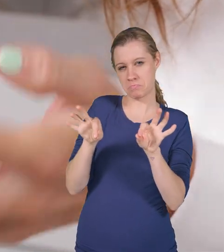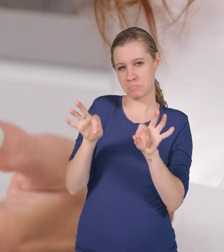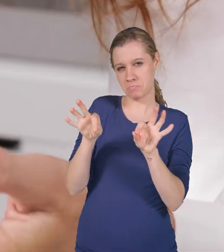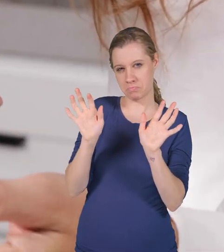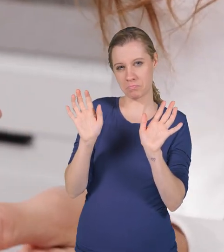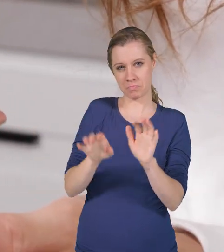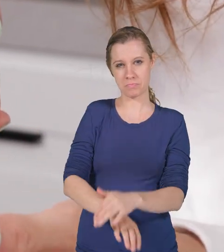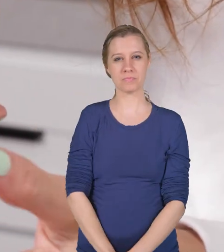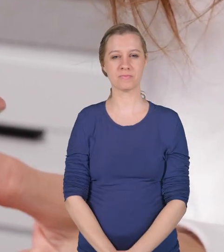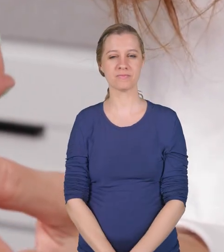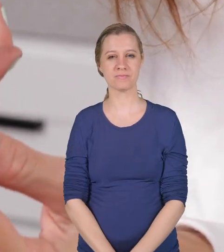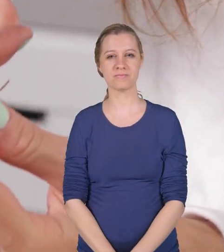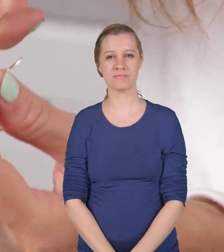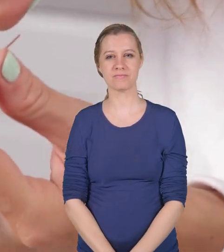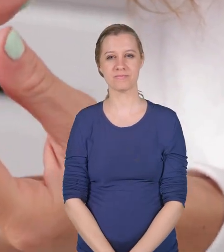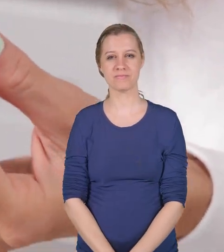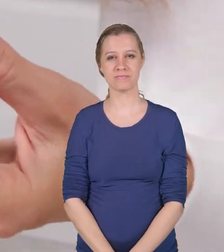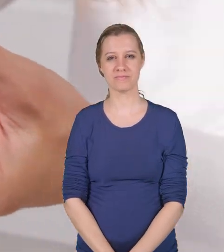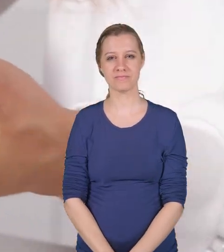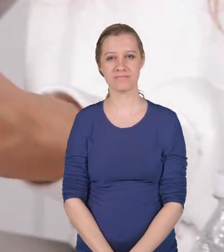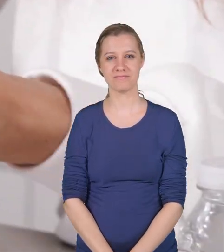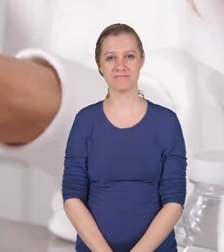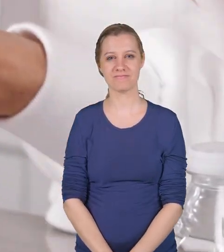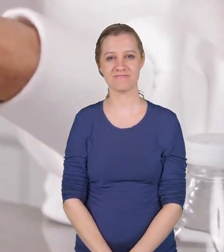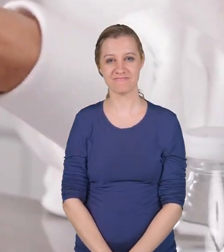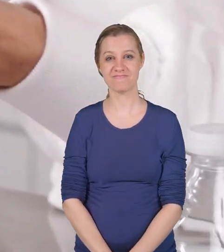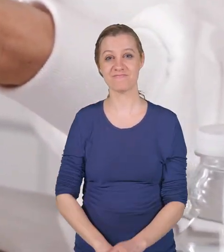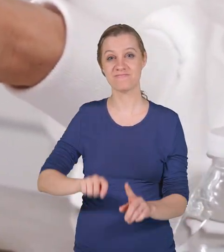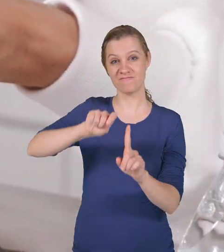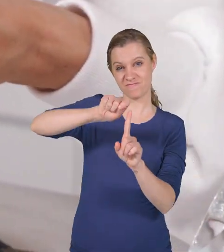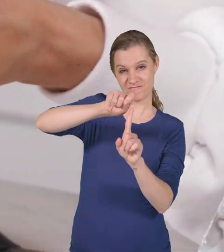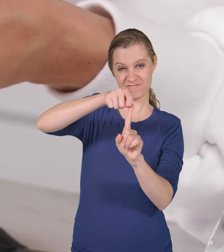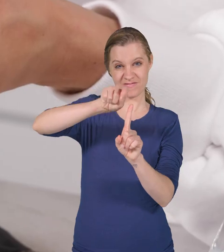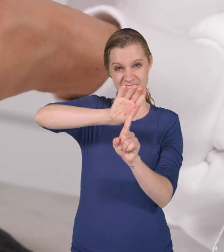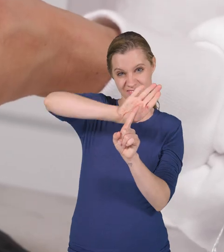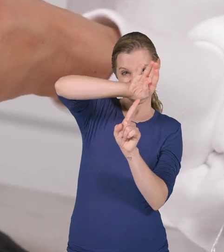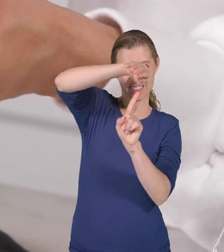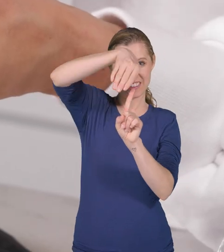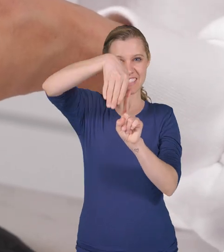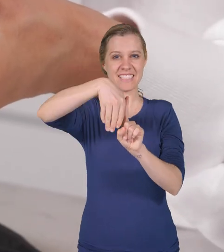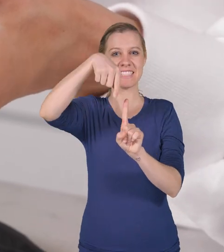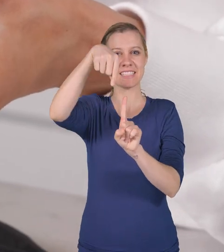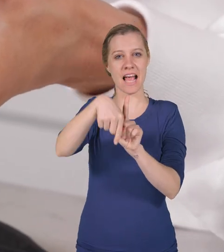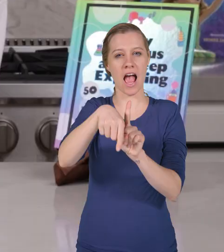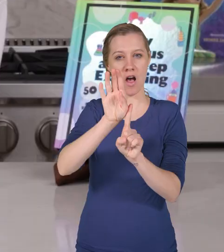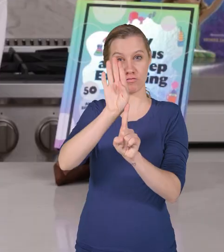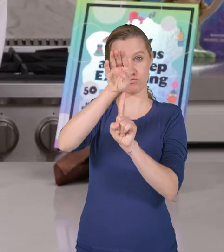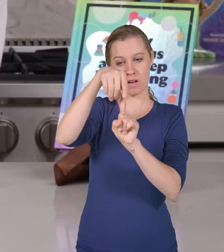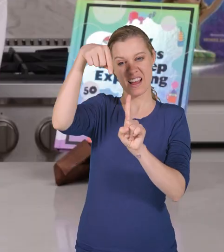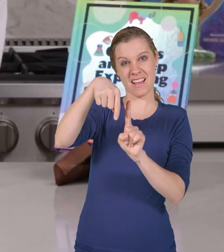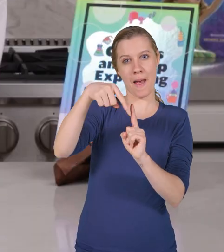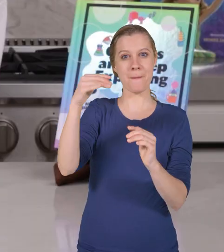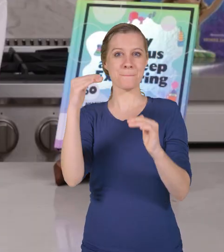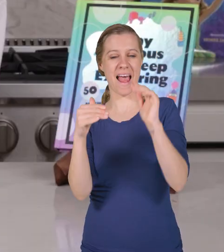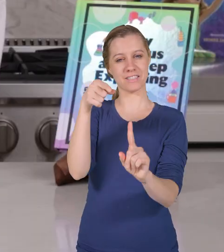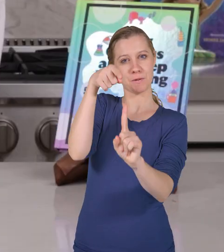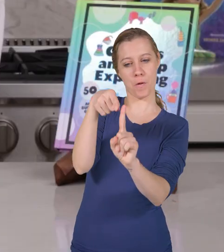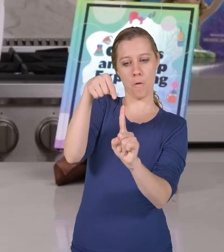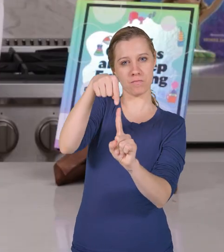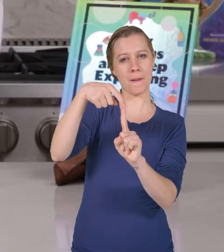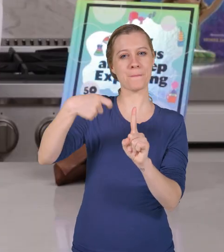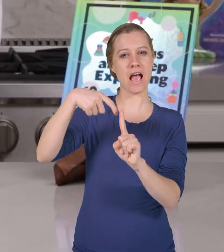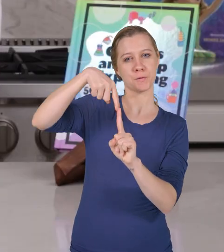your wire just like that, and then point it downward. This is going to be